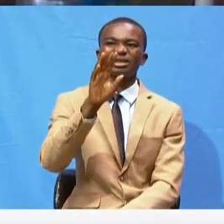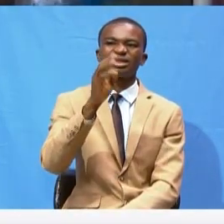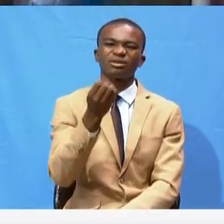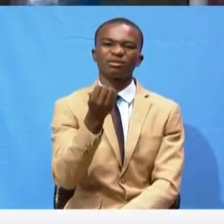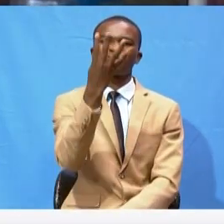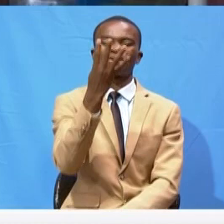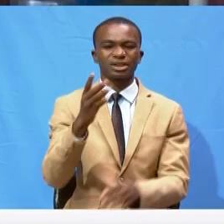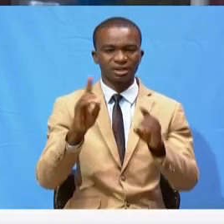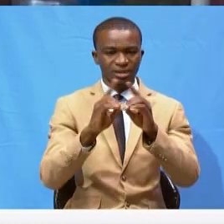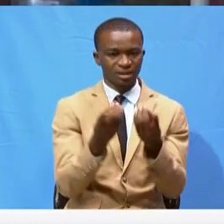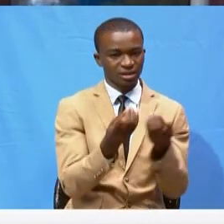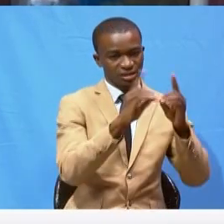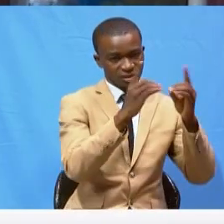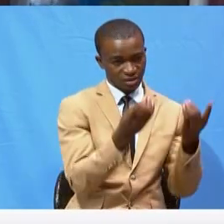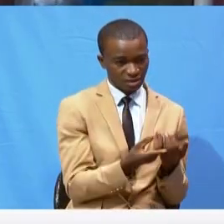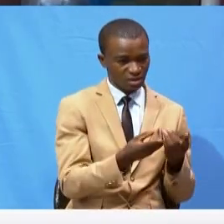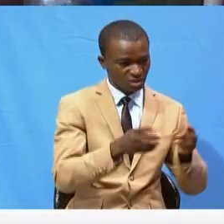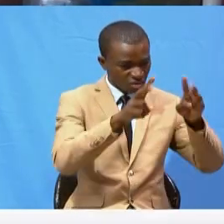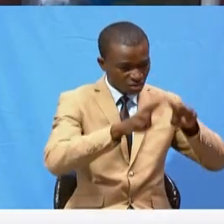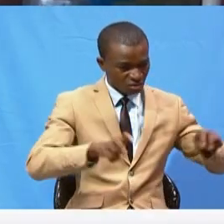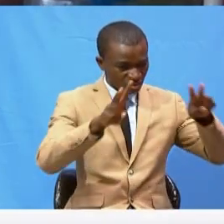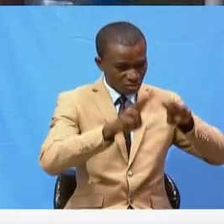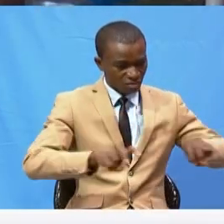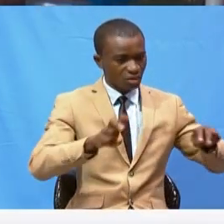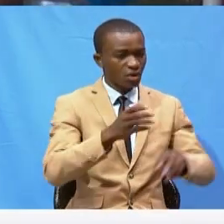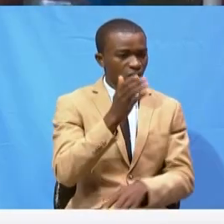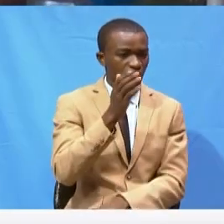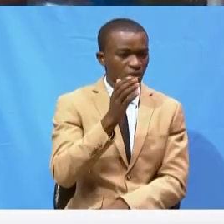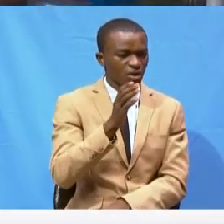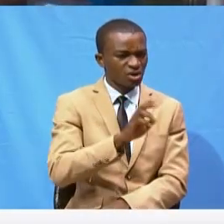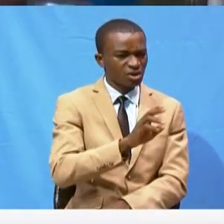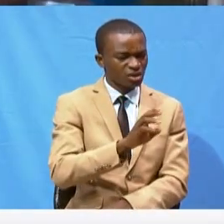114 districts out of the 116 are covered by